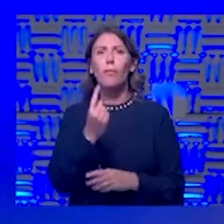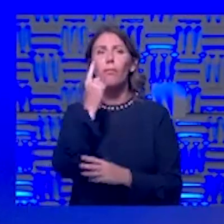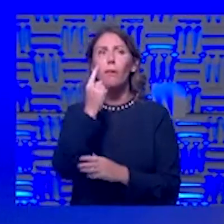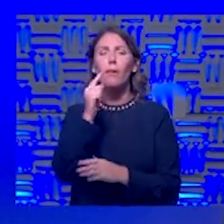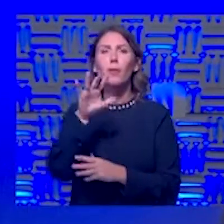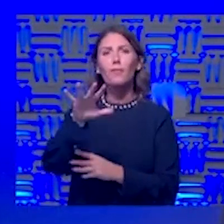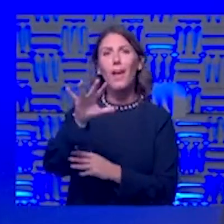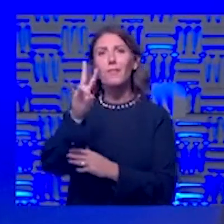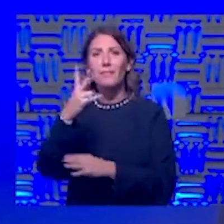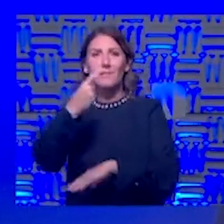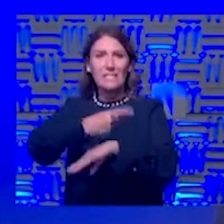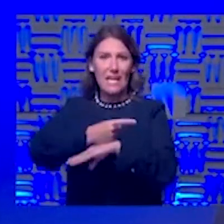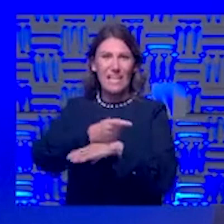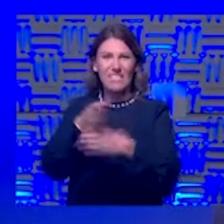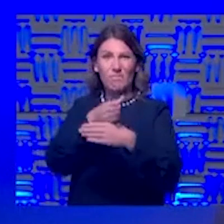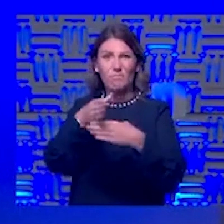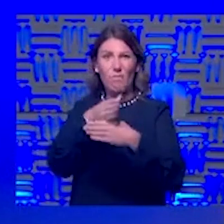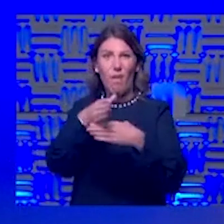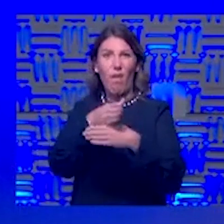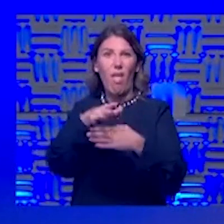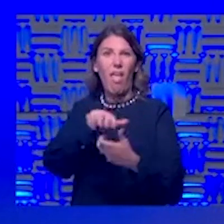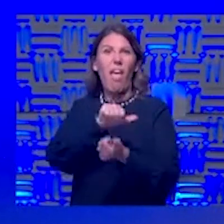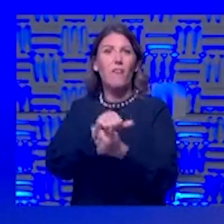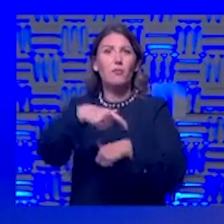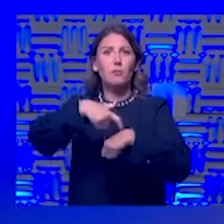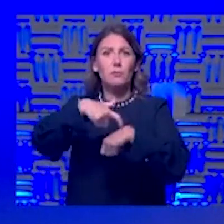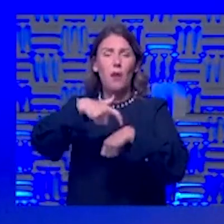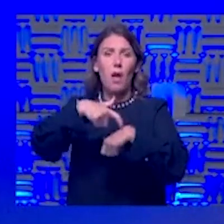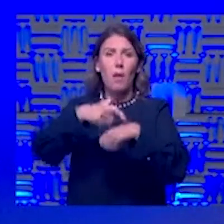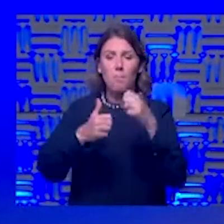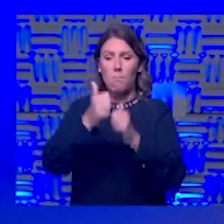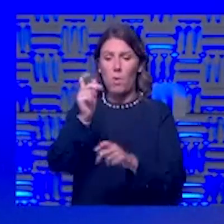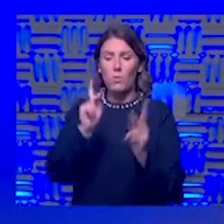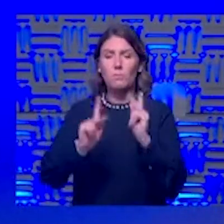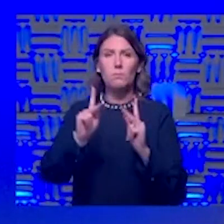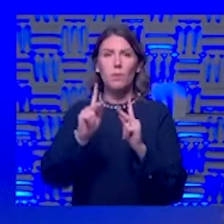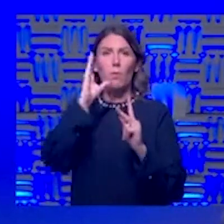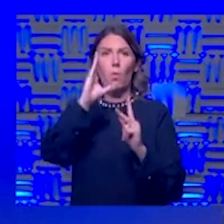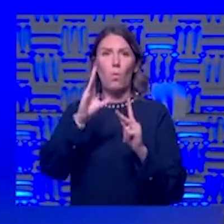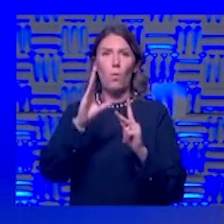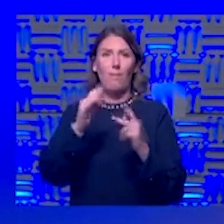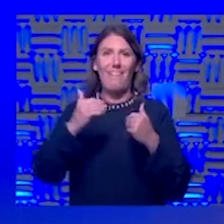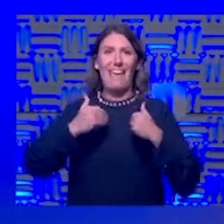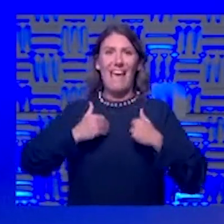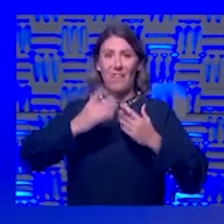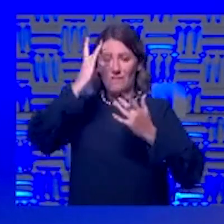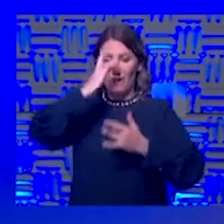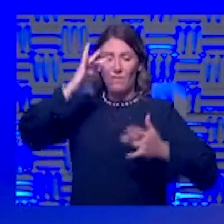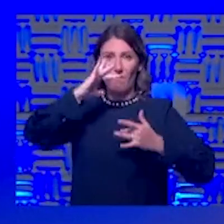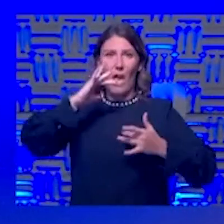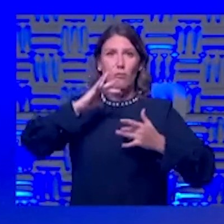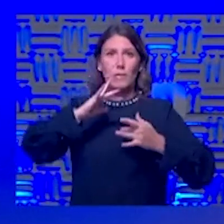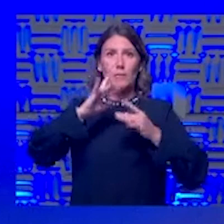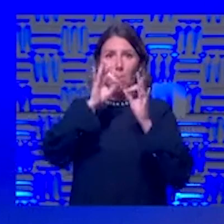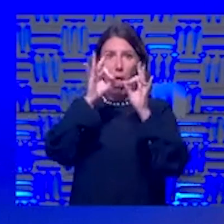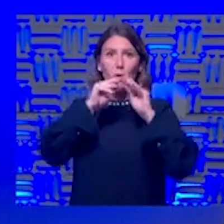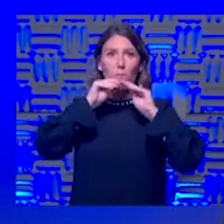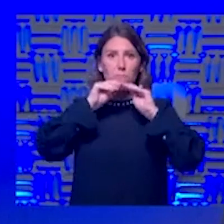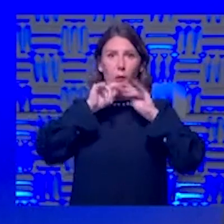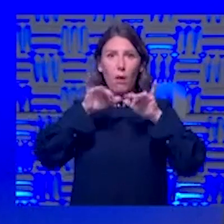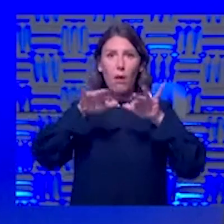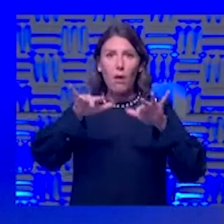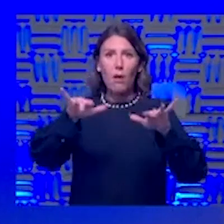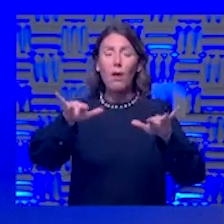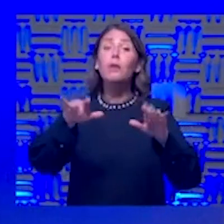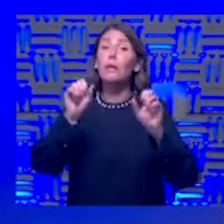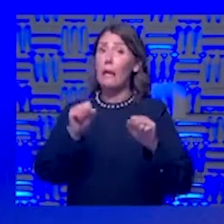really the average time that most people will start to develop viral shedding. Certainly people can do it before that time after exposure, but